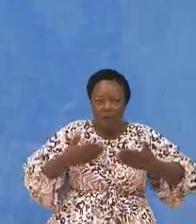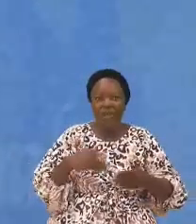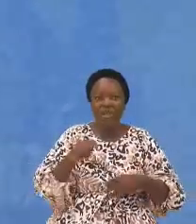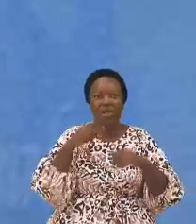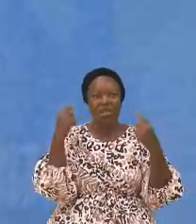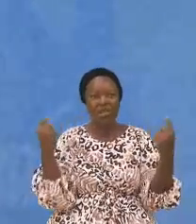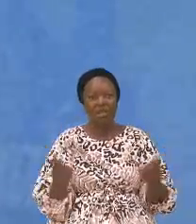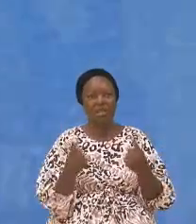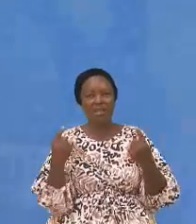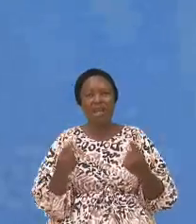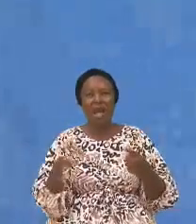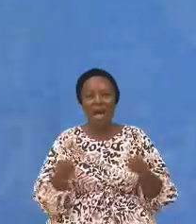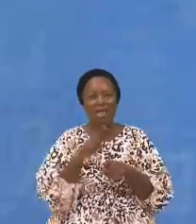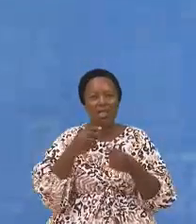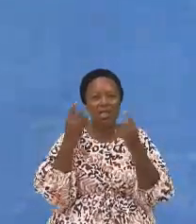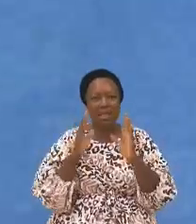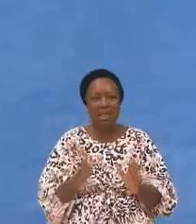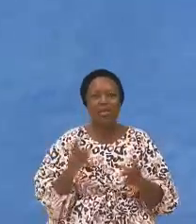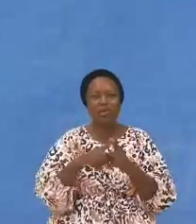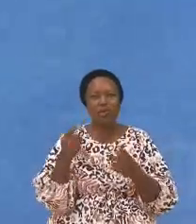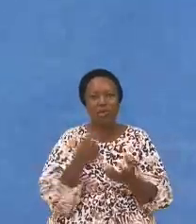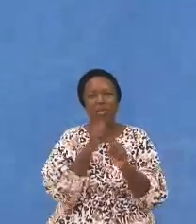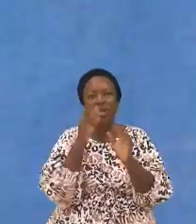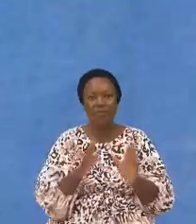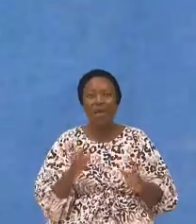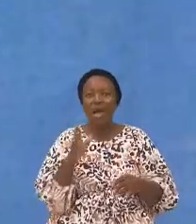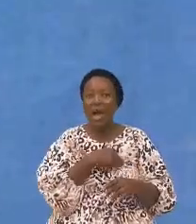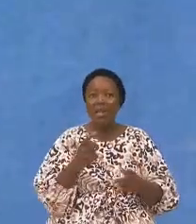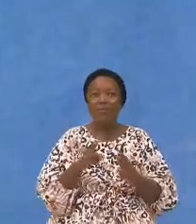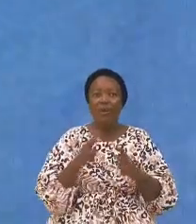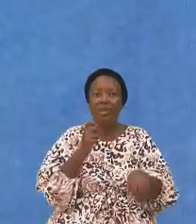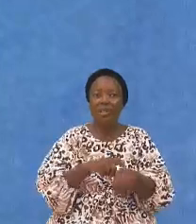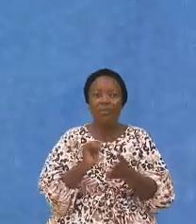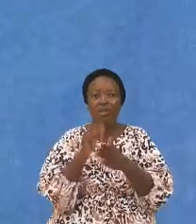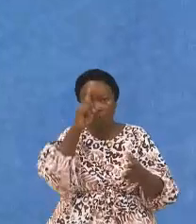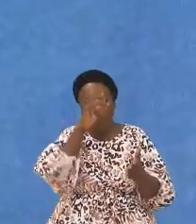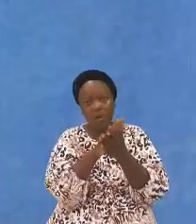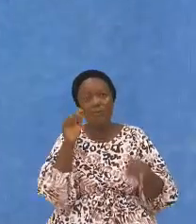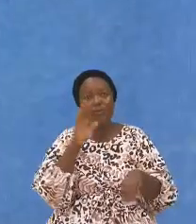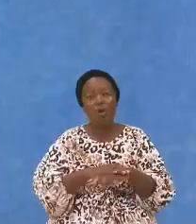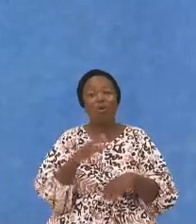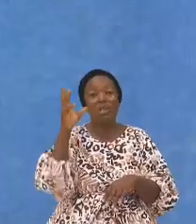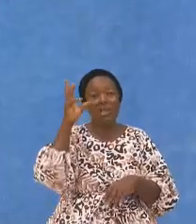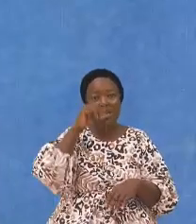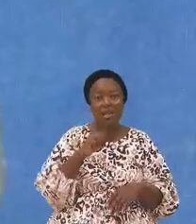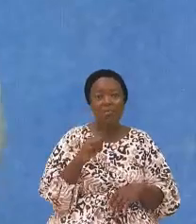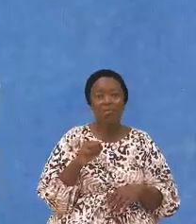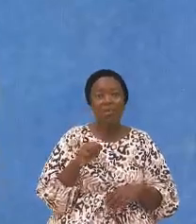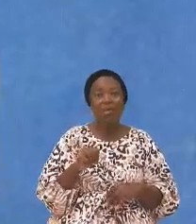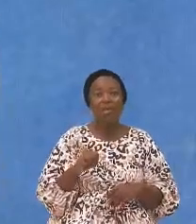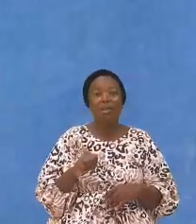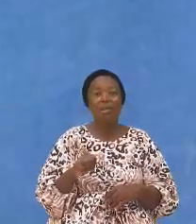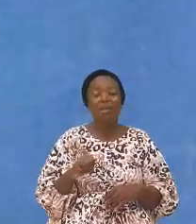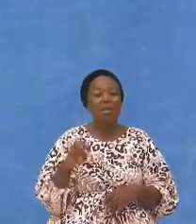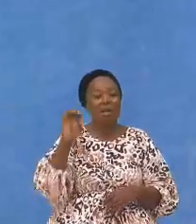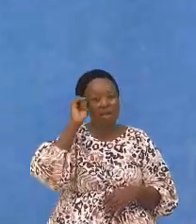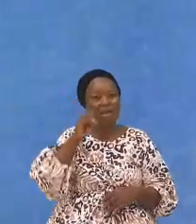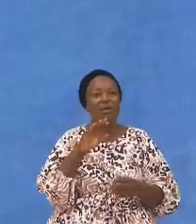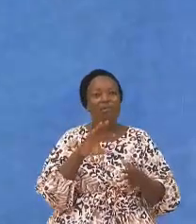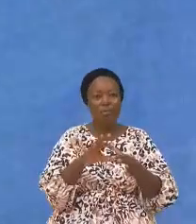The sinner comes and he confesses the sins as a sinner to the Savior. And the moment